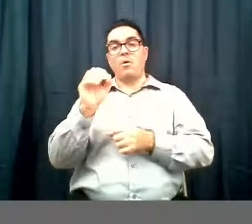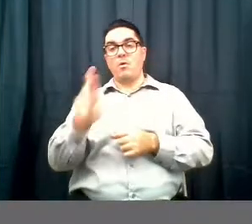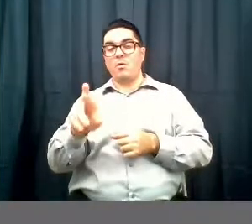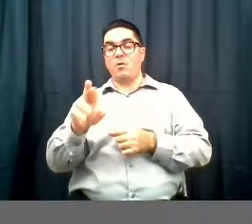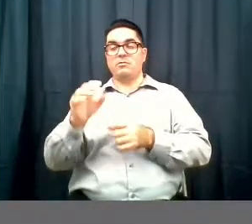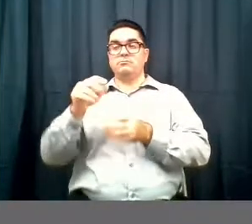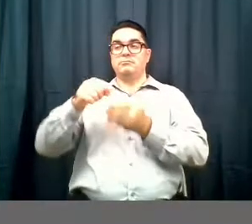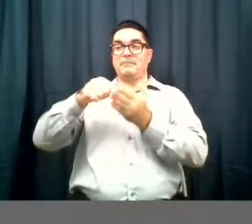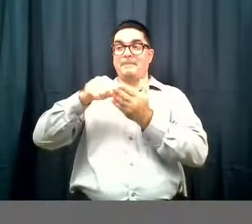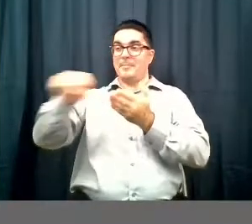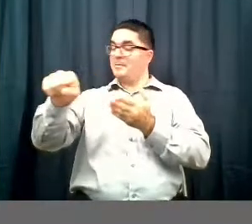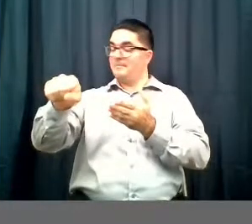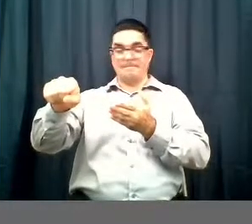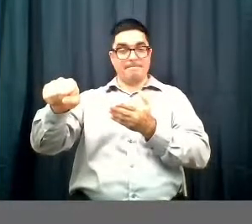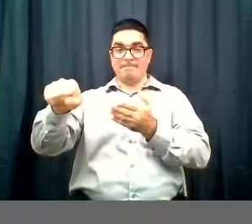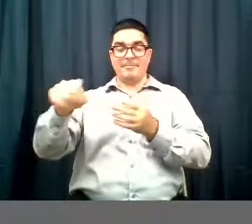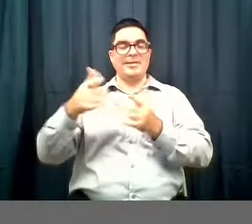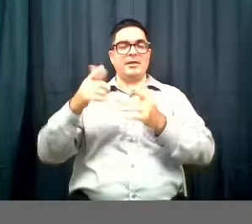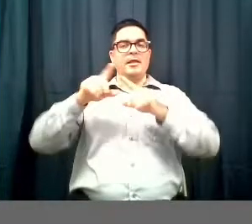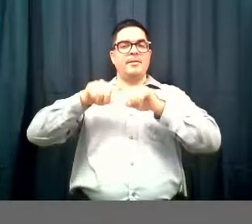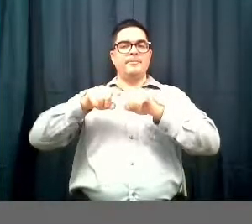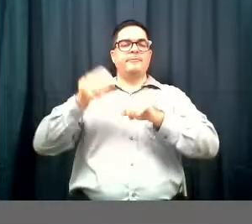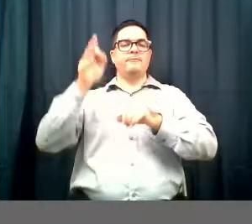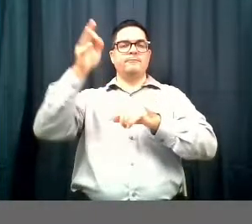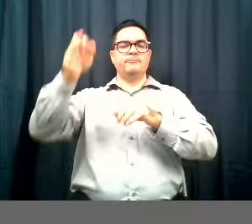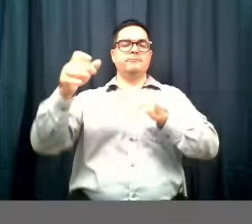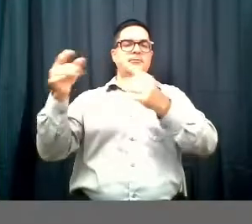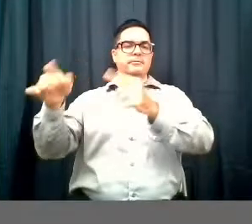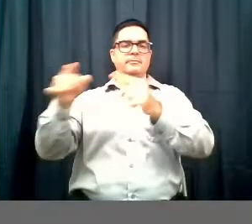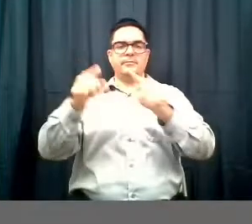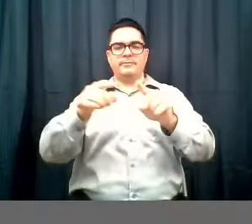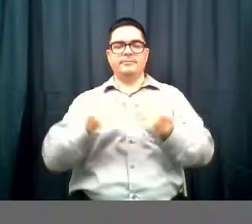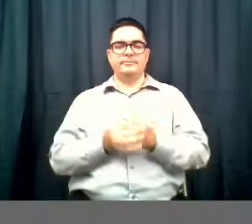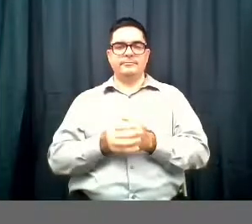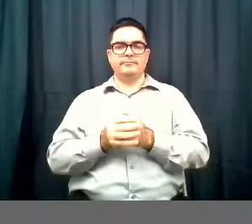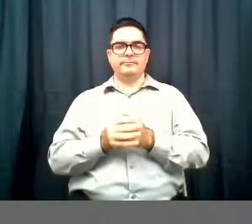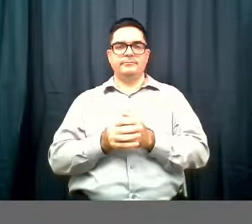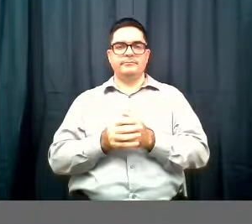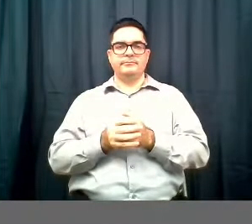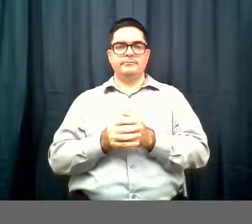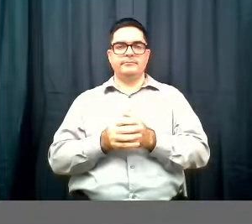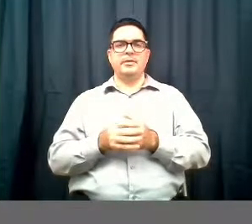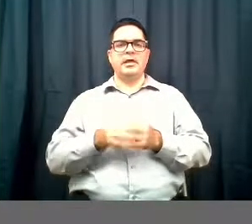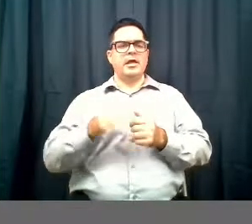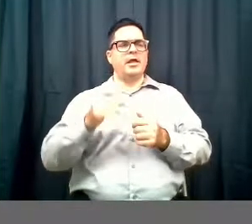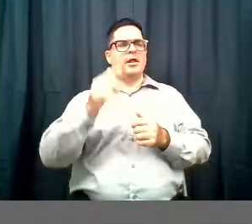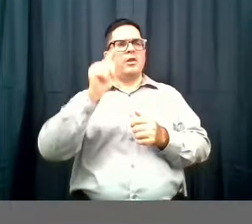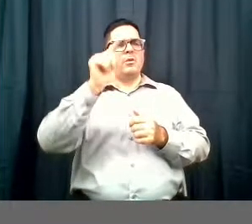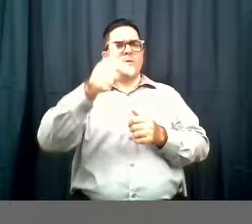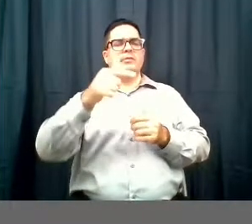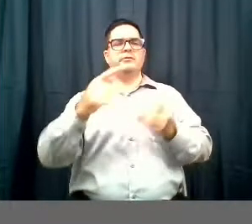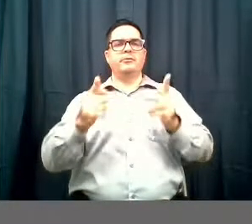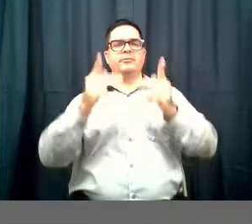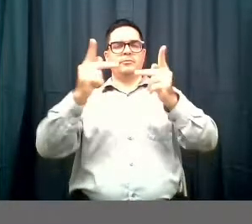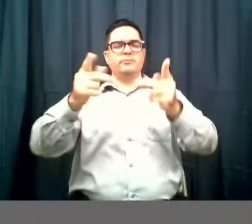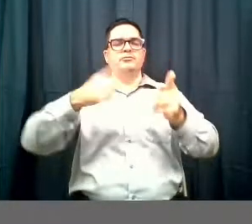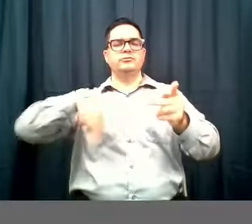the future load. As it relates to the Commonwealth, we're going to discuss that proposal later today, so I won't continue on it